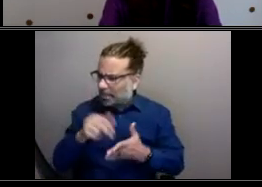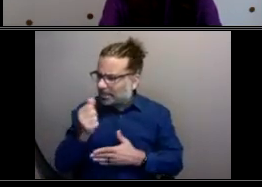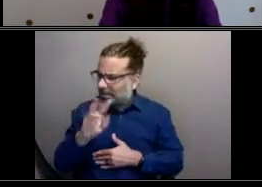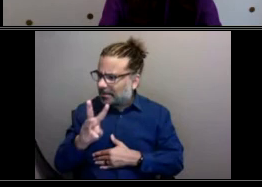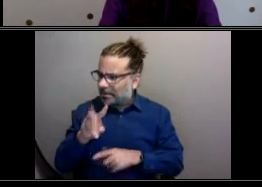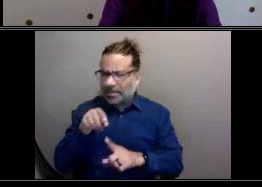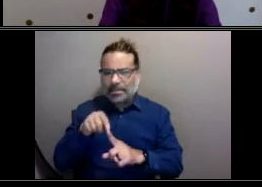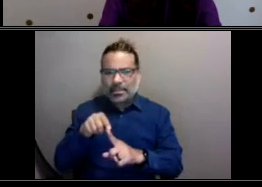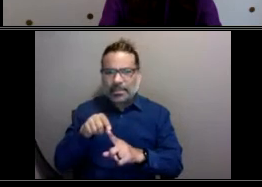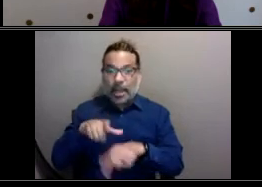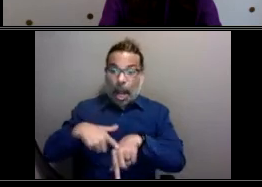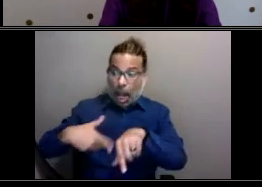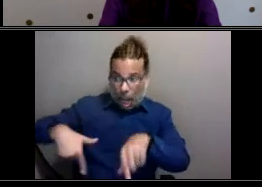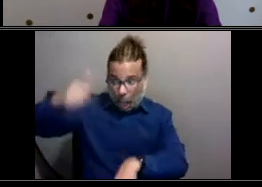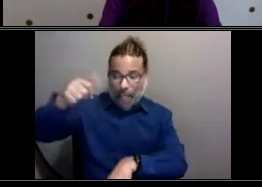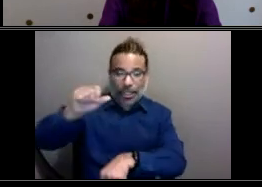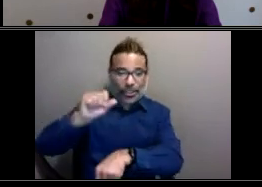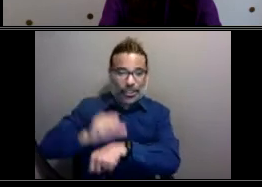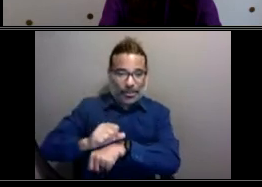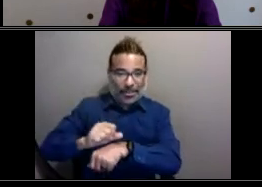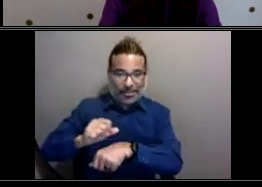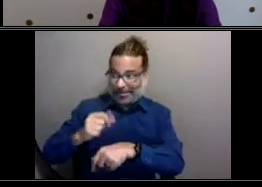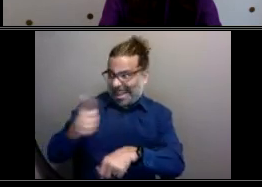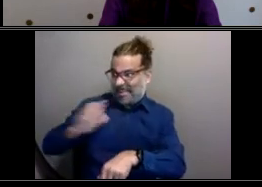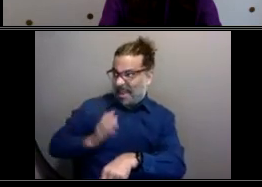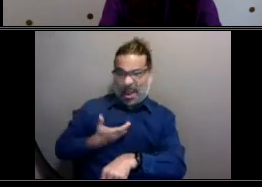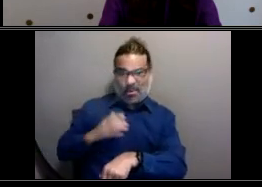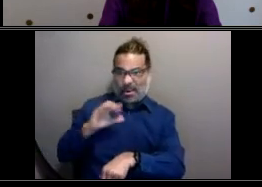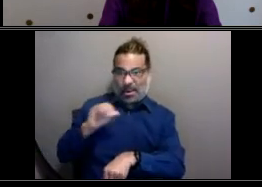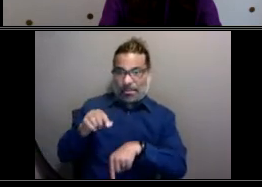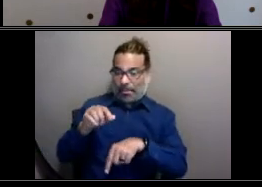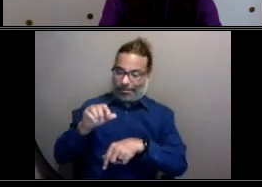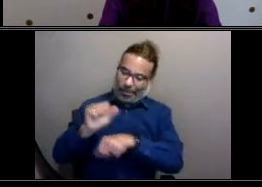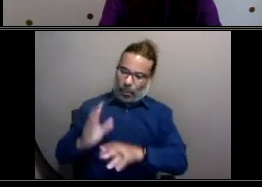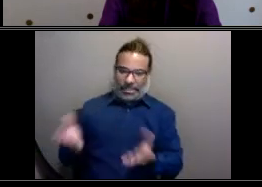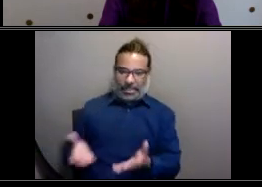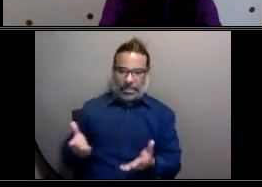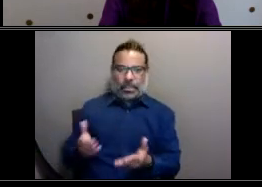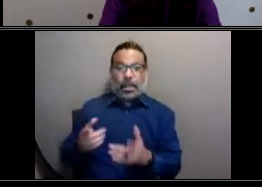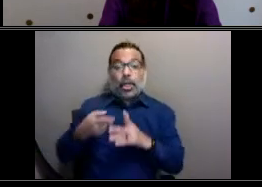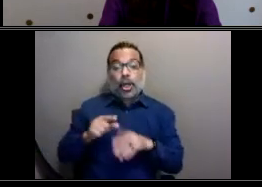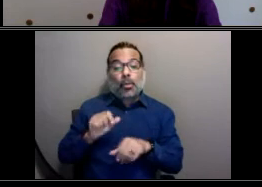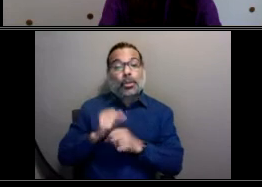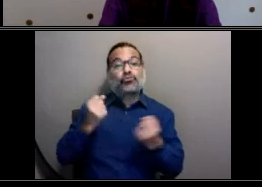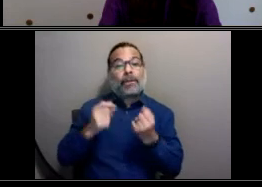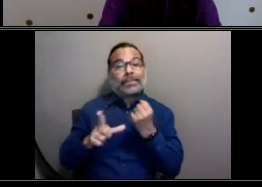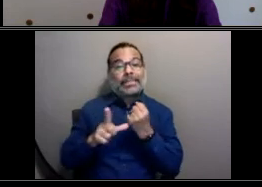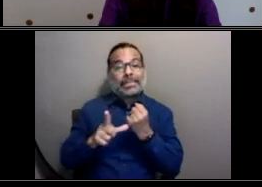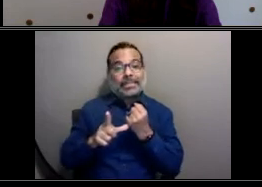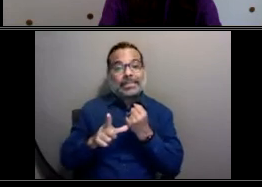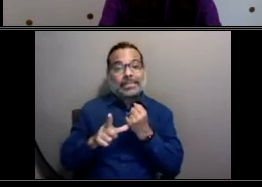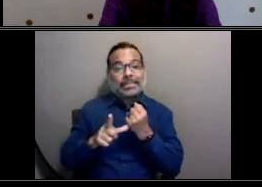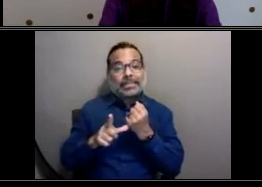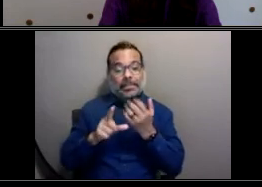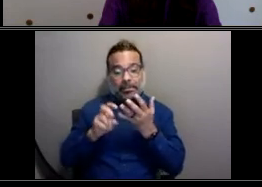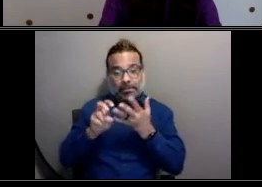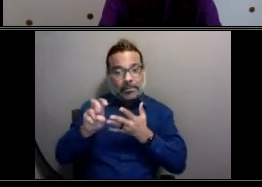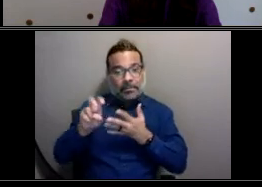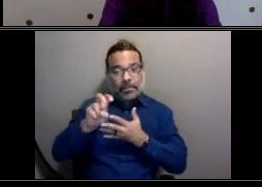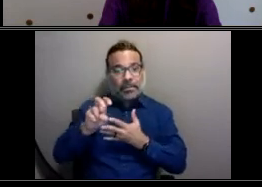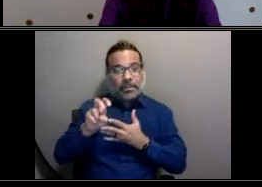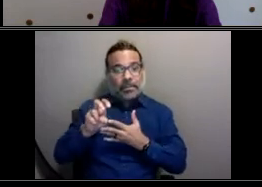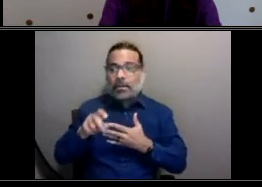one of the longest tenures of any of our employees here. He started off as a driver's assistant. Frankly, a lot of people here don't even know that he